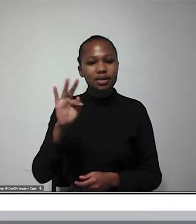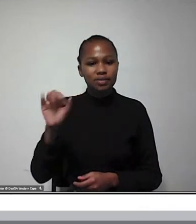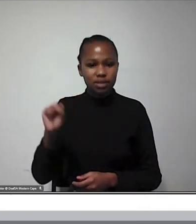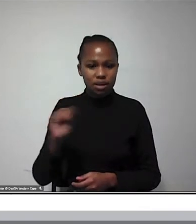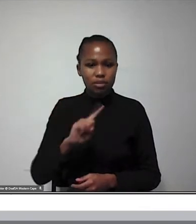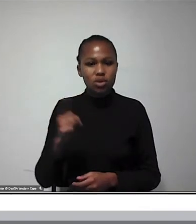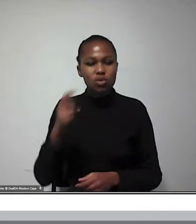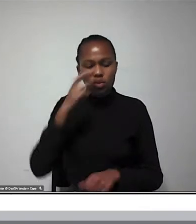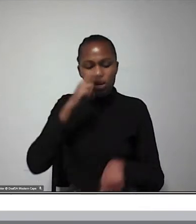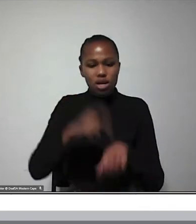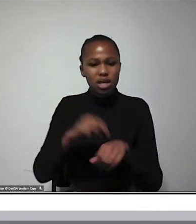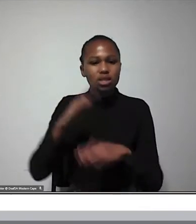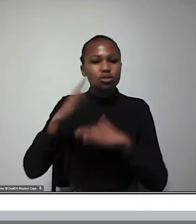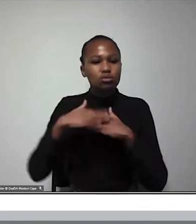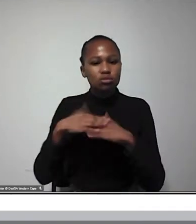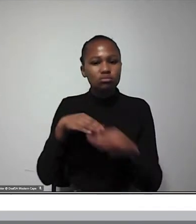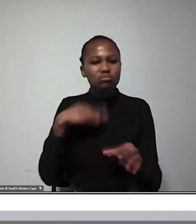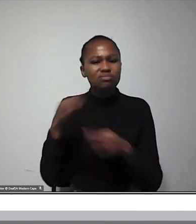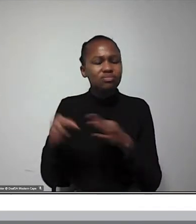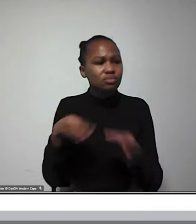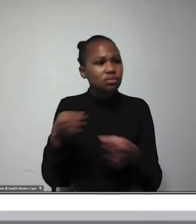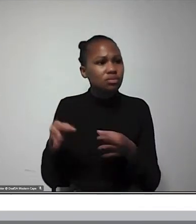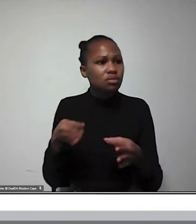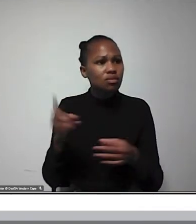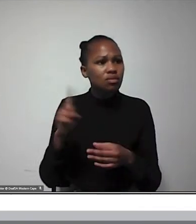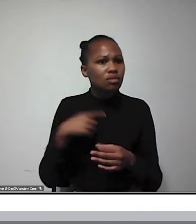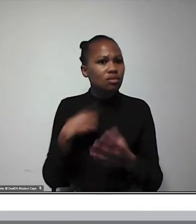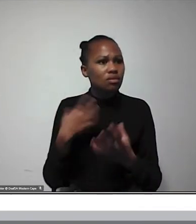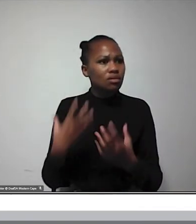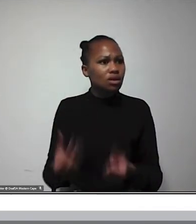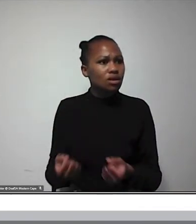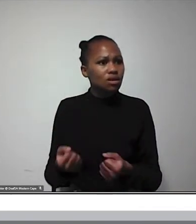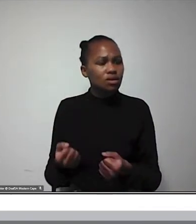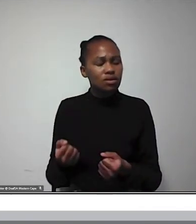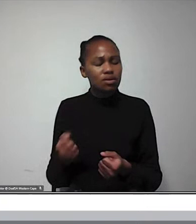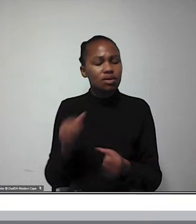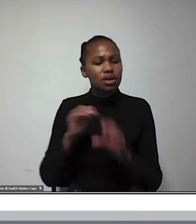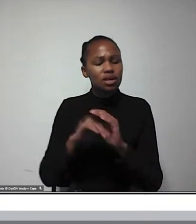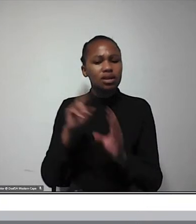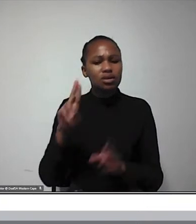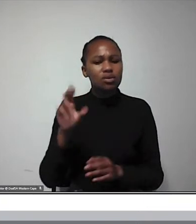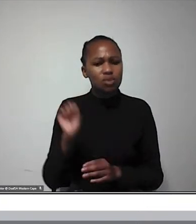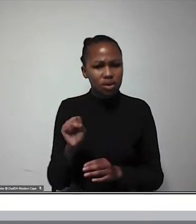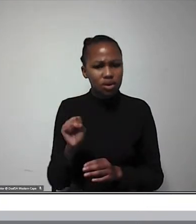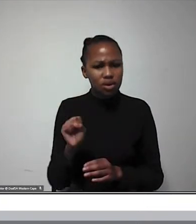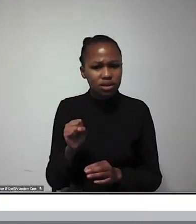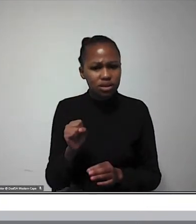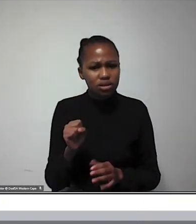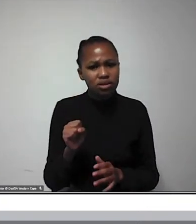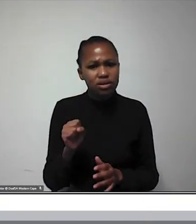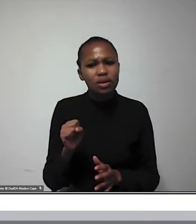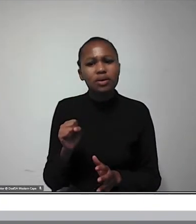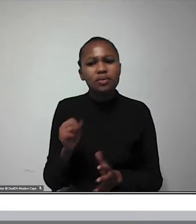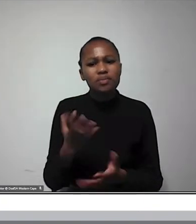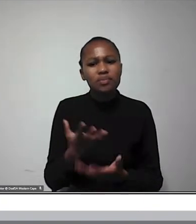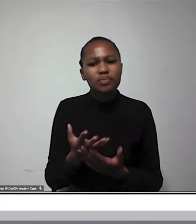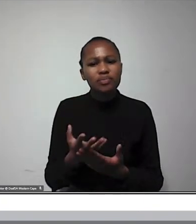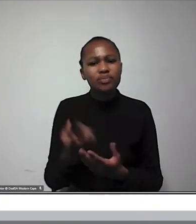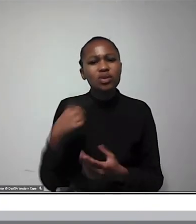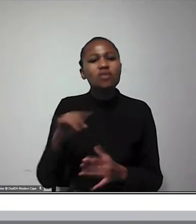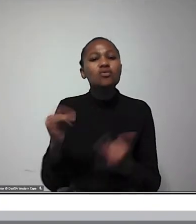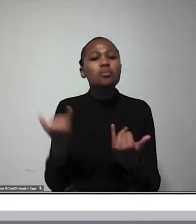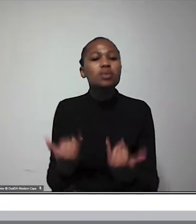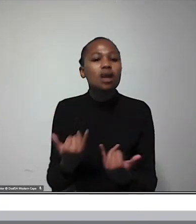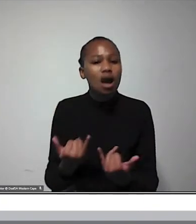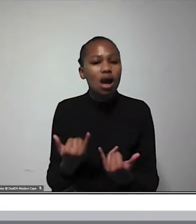analysis in terms of those products that really have export potential into the US, whether we are in fact paying tariffs on them now.